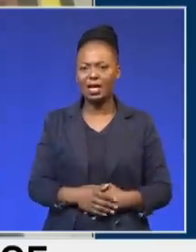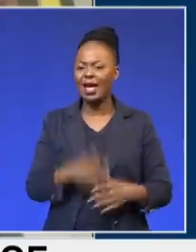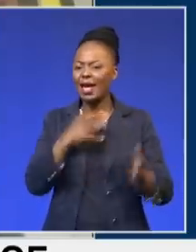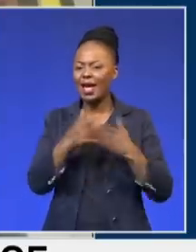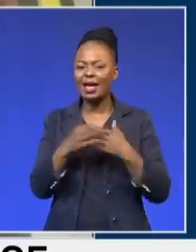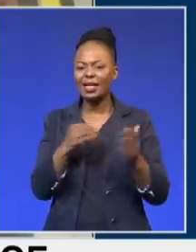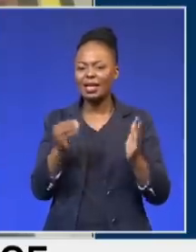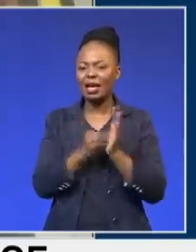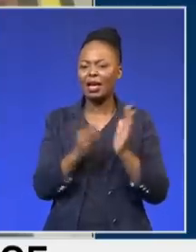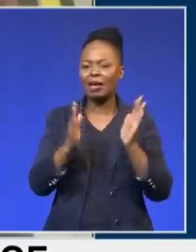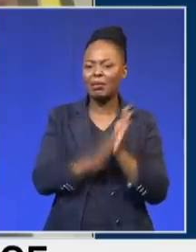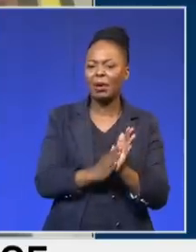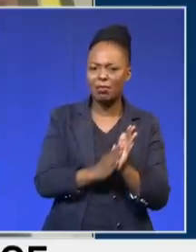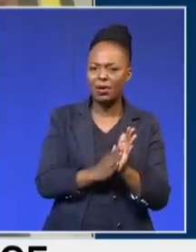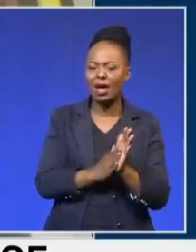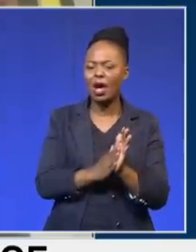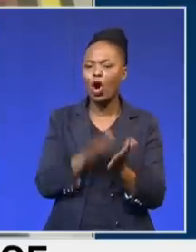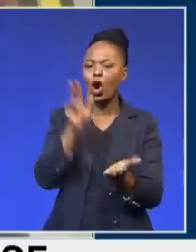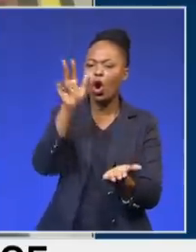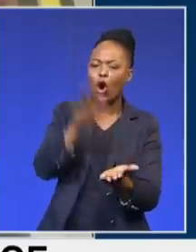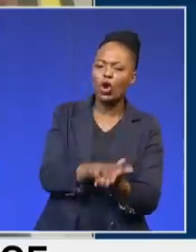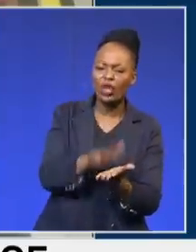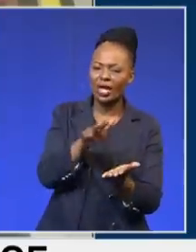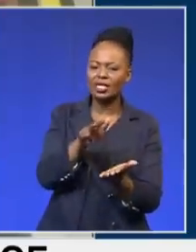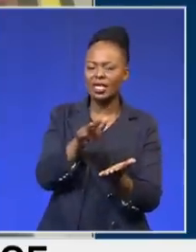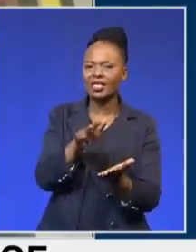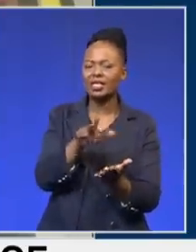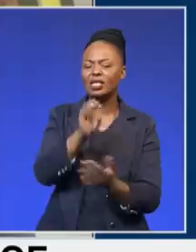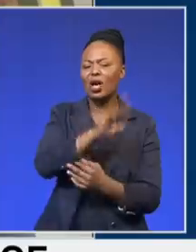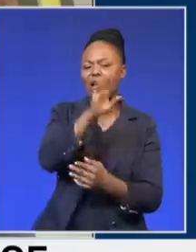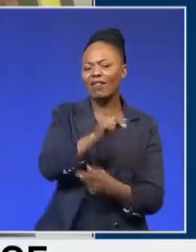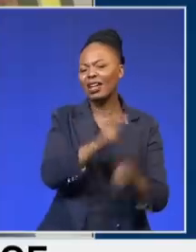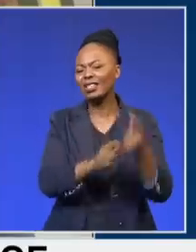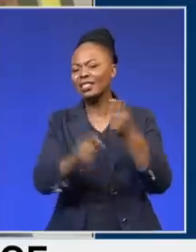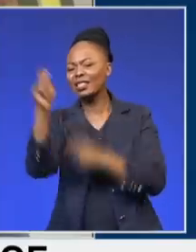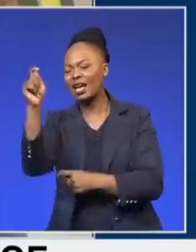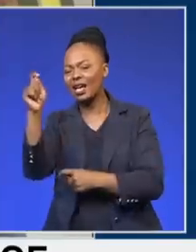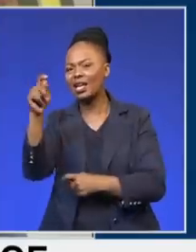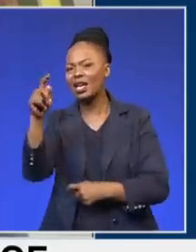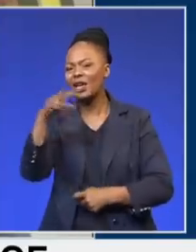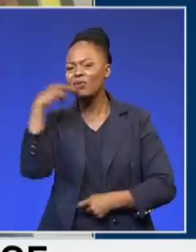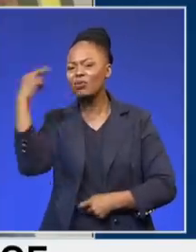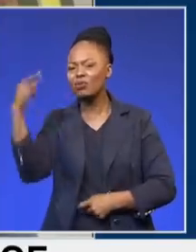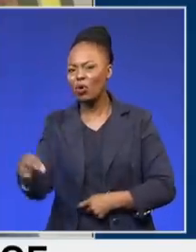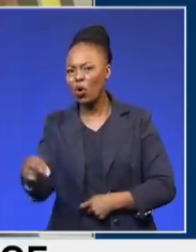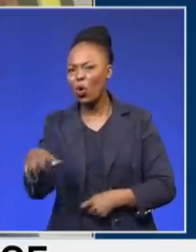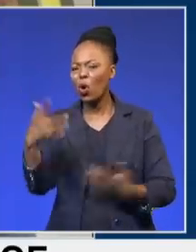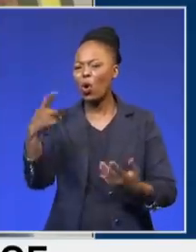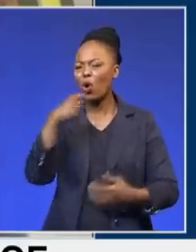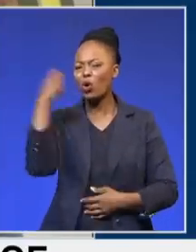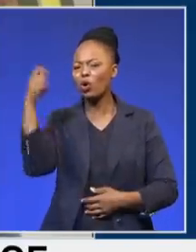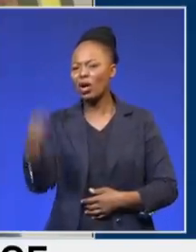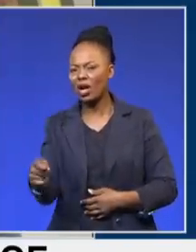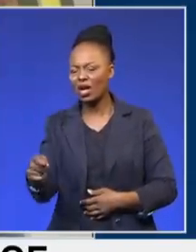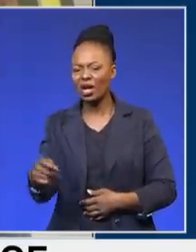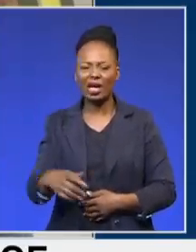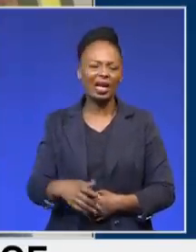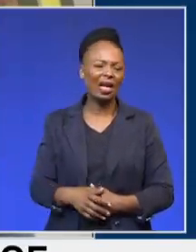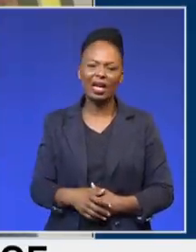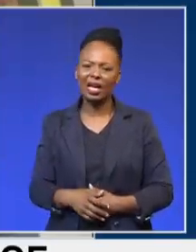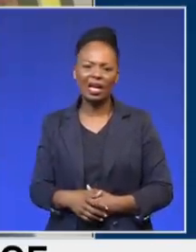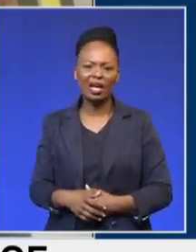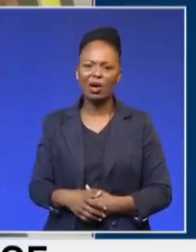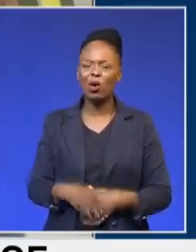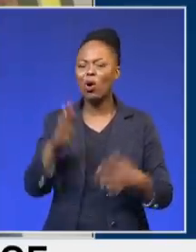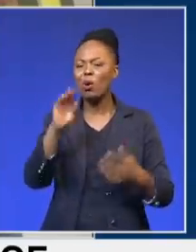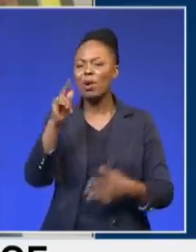authorization that has taken place of South Africa selling arms to the Ukraine, to Russia, to